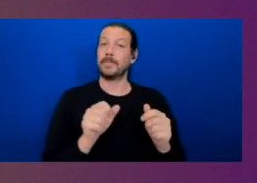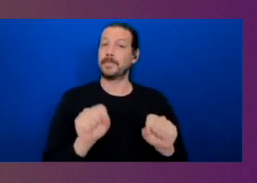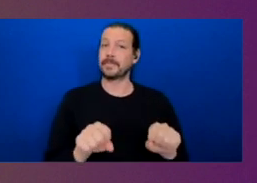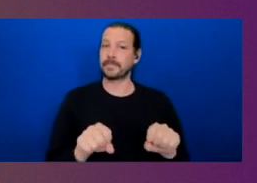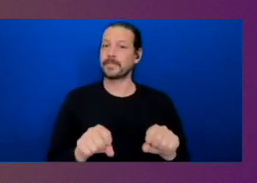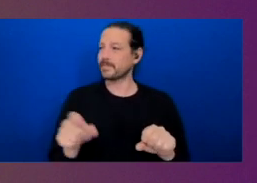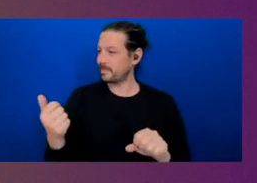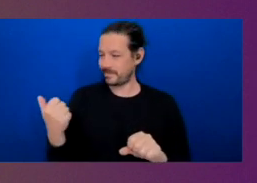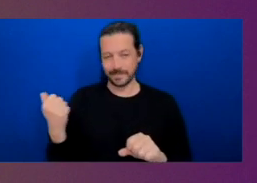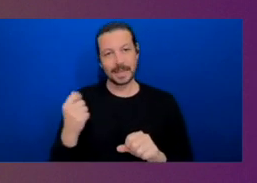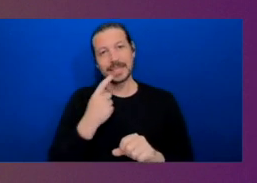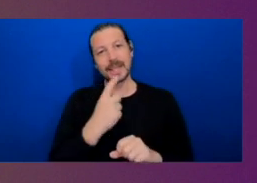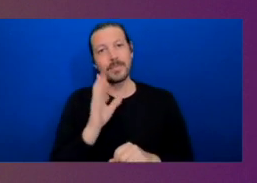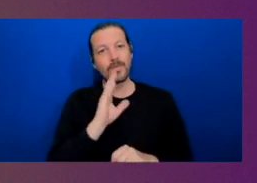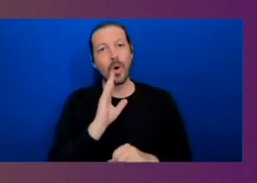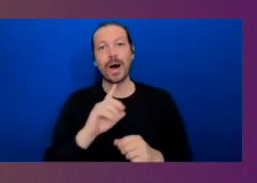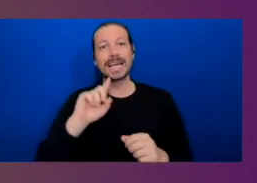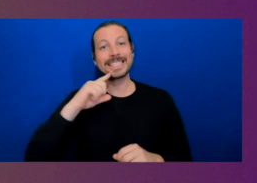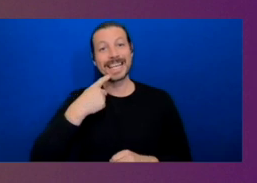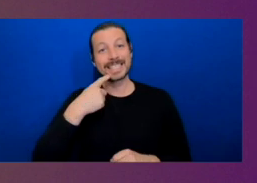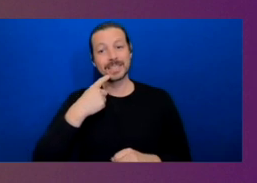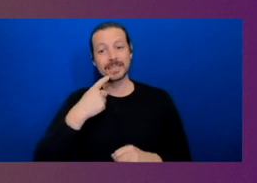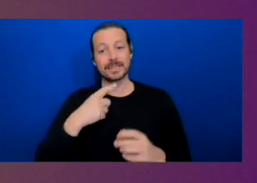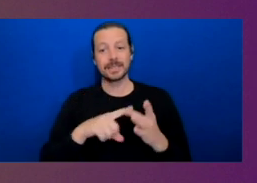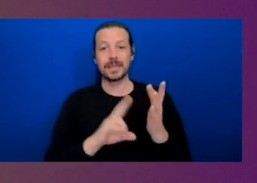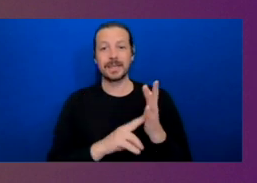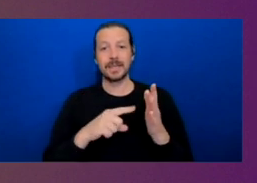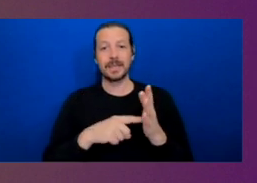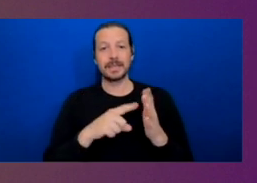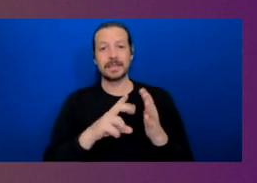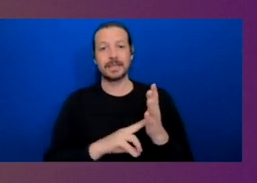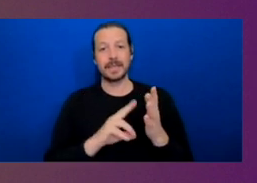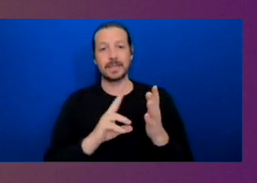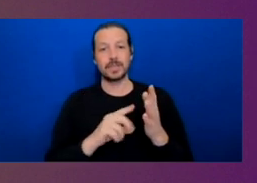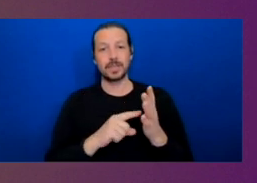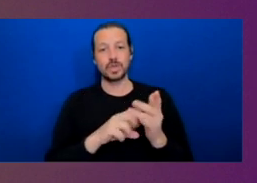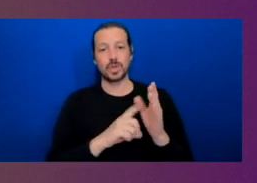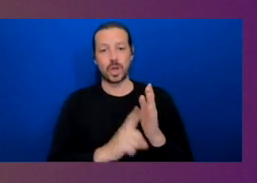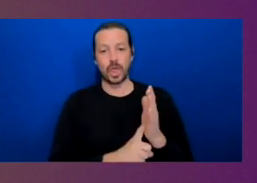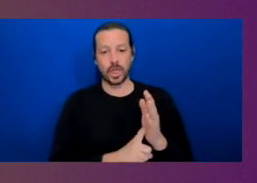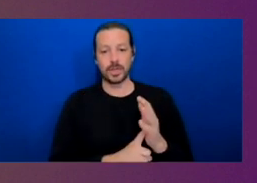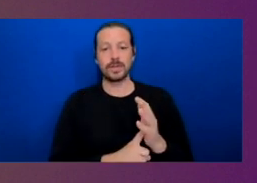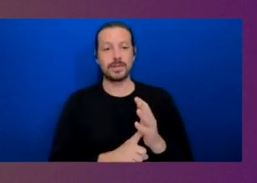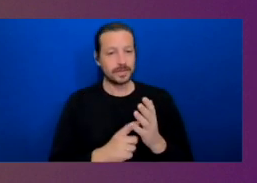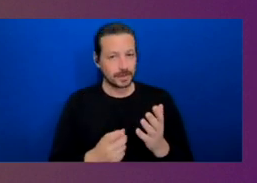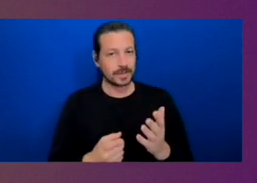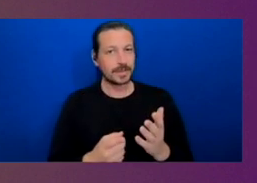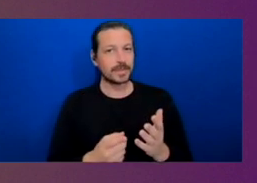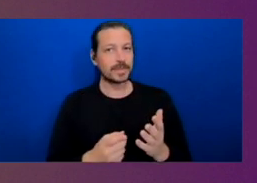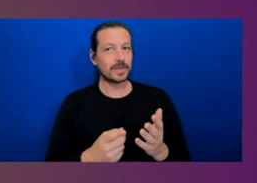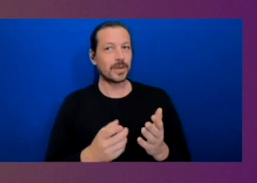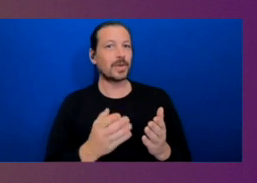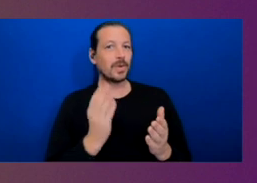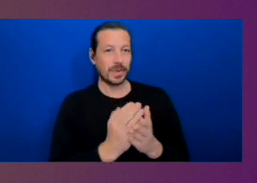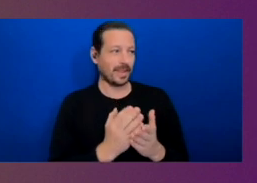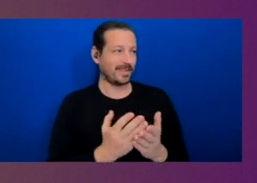Christopher used before, intentionality, and what Leonie was just talking about, which is for the people in question in this group. So